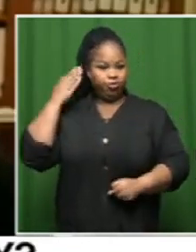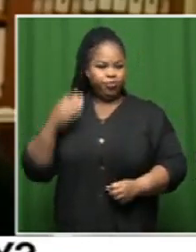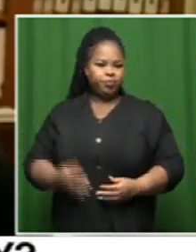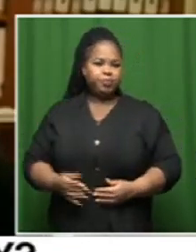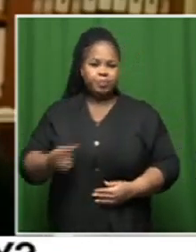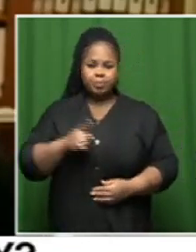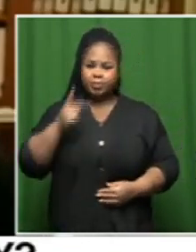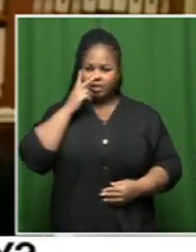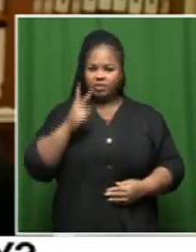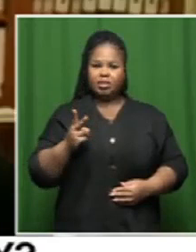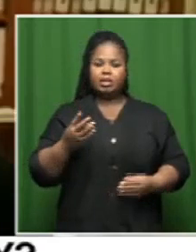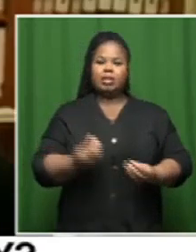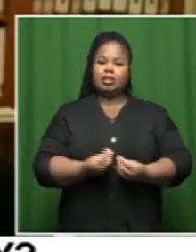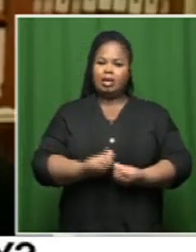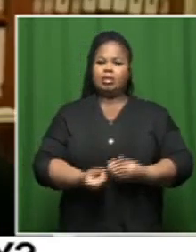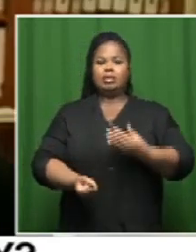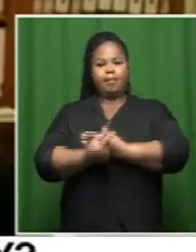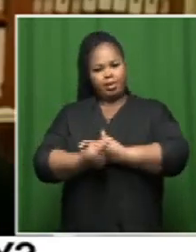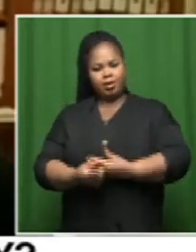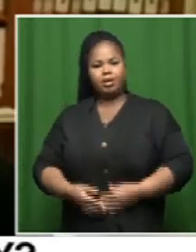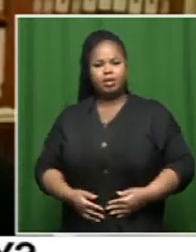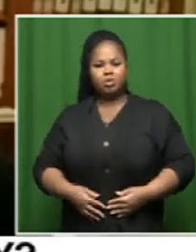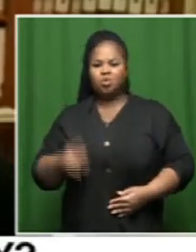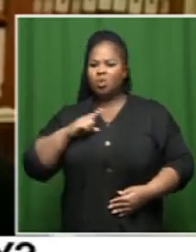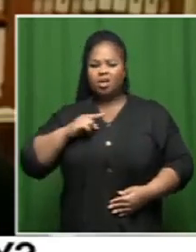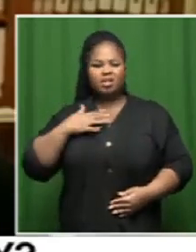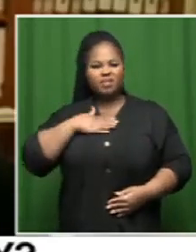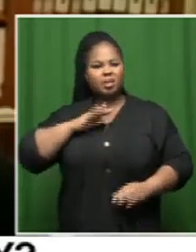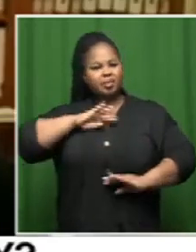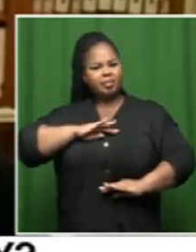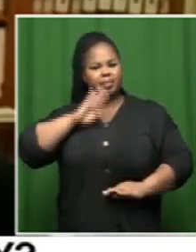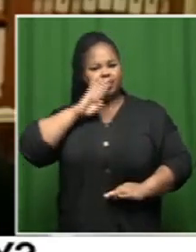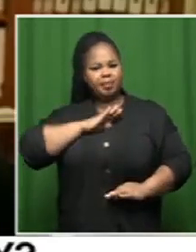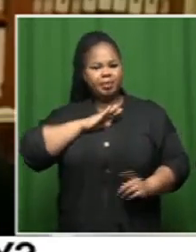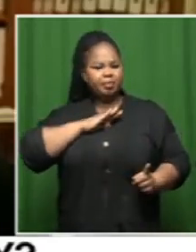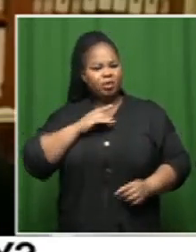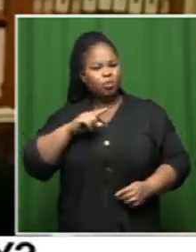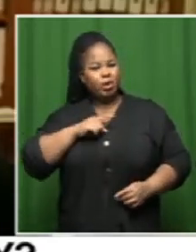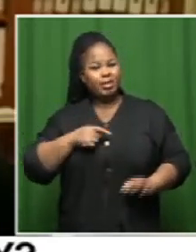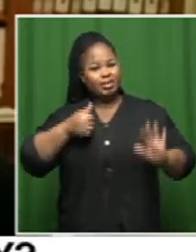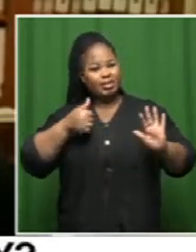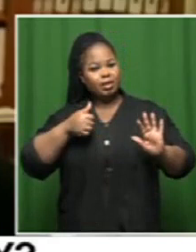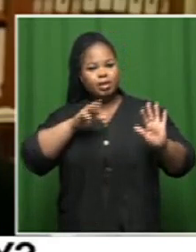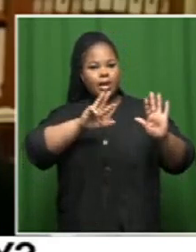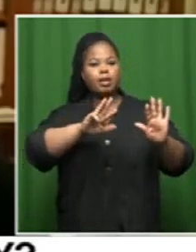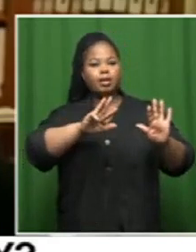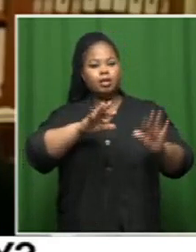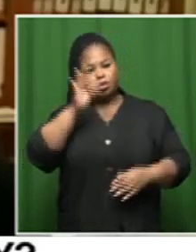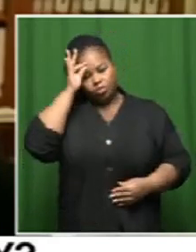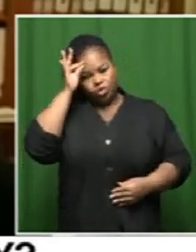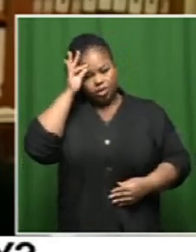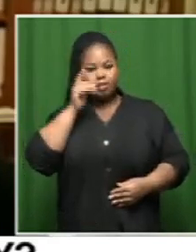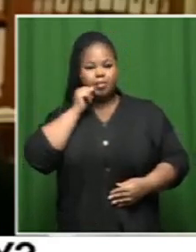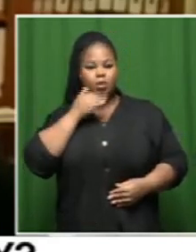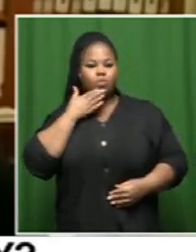seen things happen. They've had the satisfaction of seeing at least 9 police officers